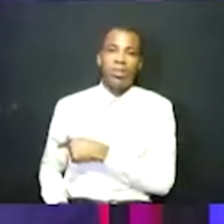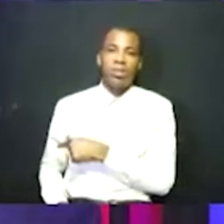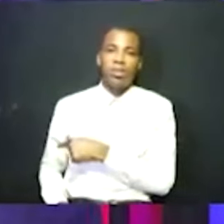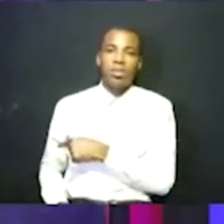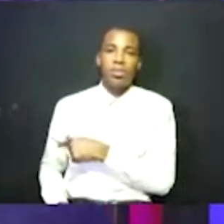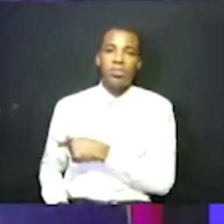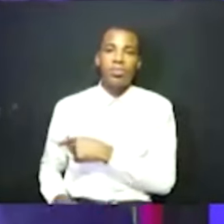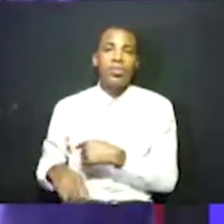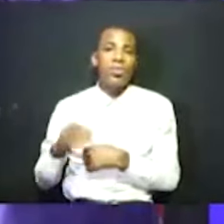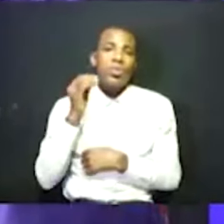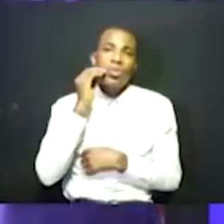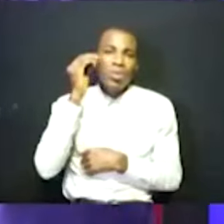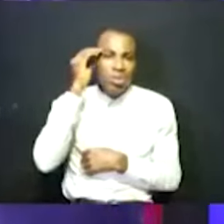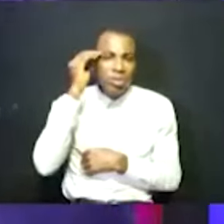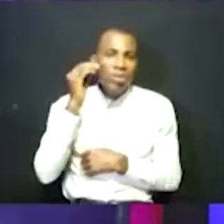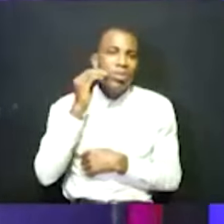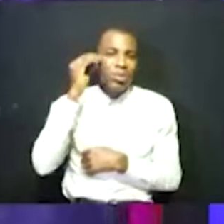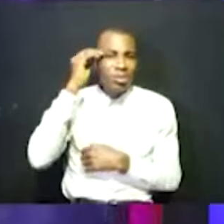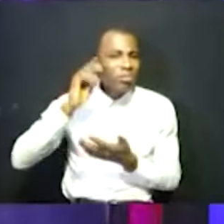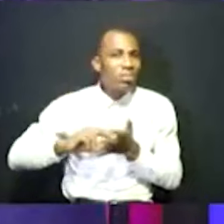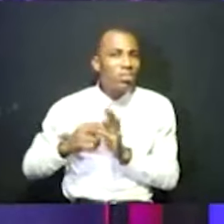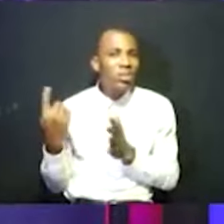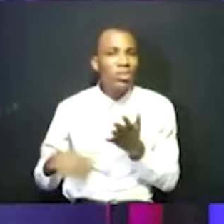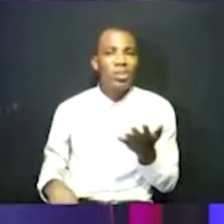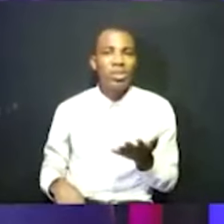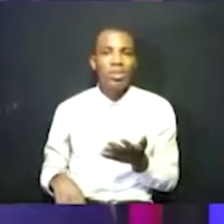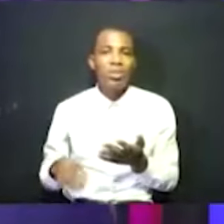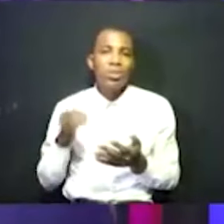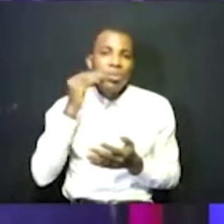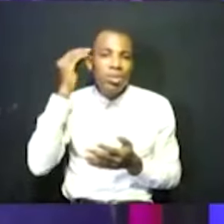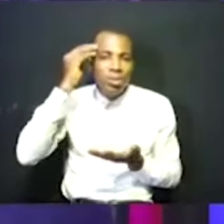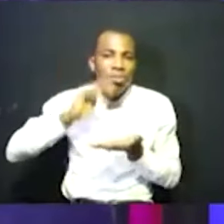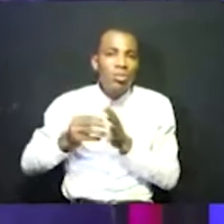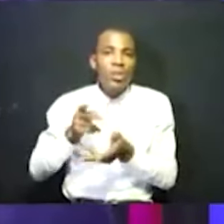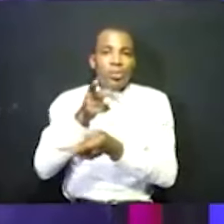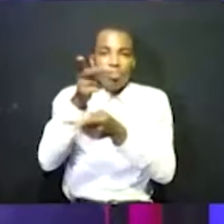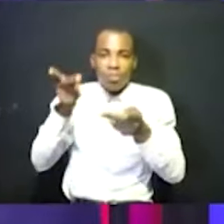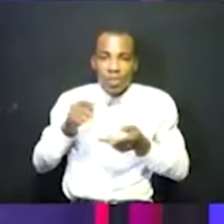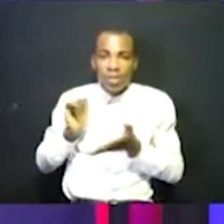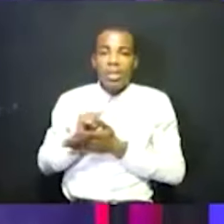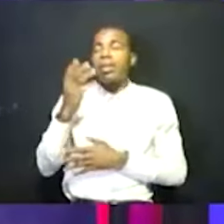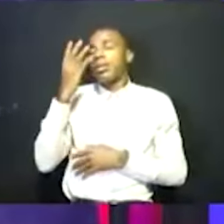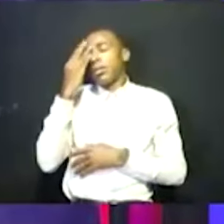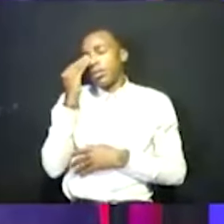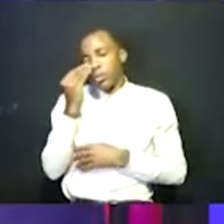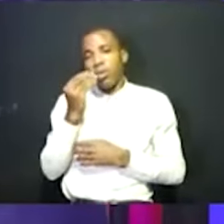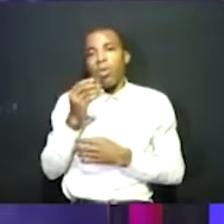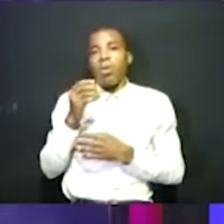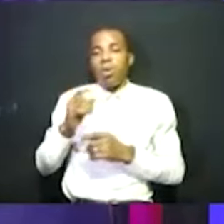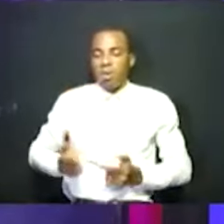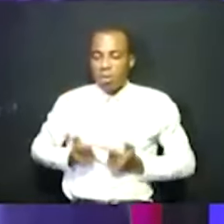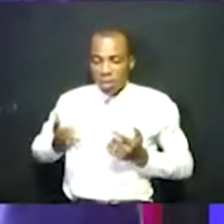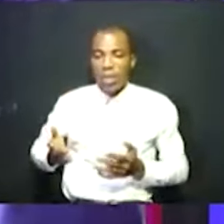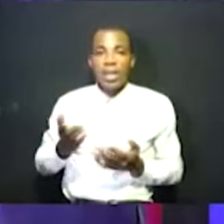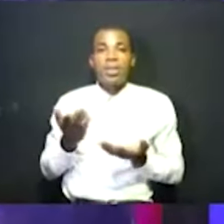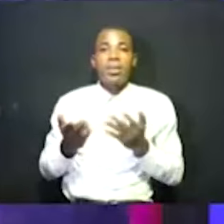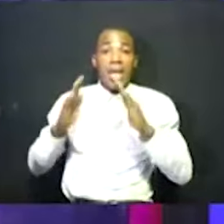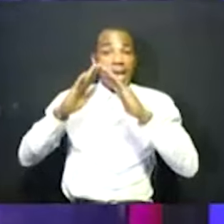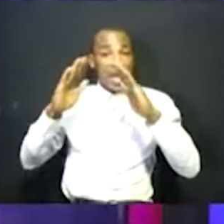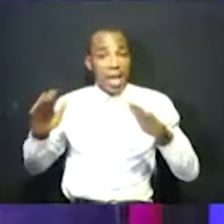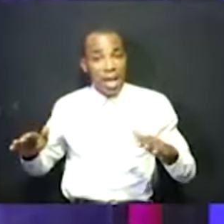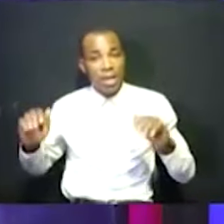about home, we are talking about a dwelling place. It could be a house,